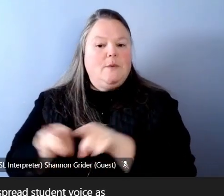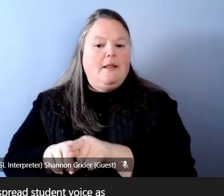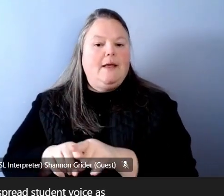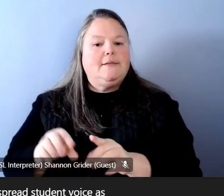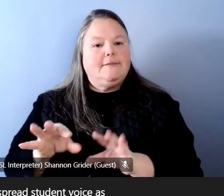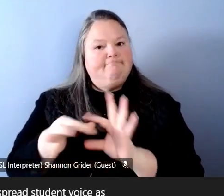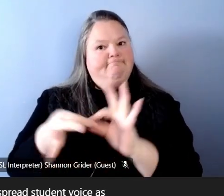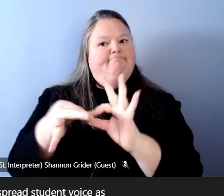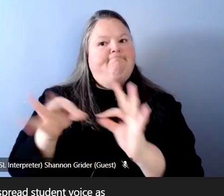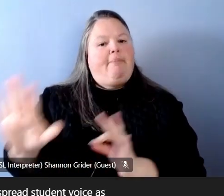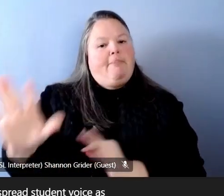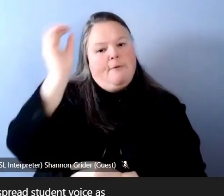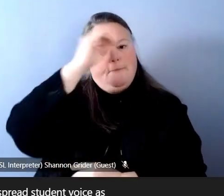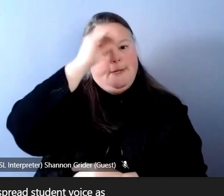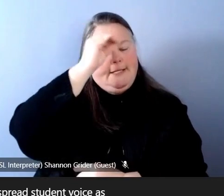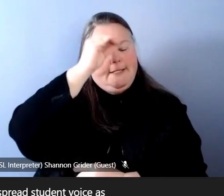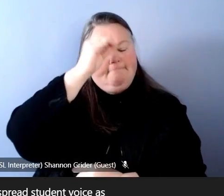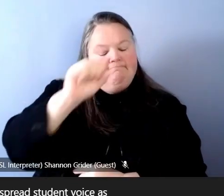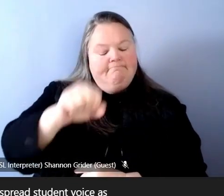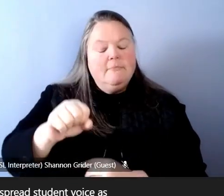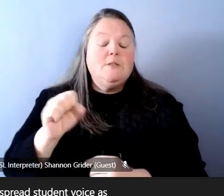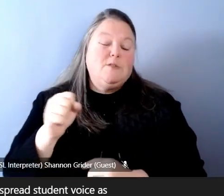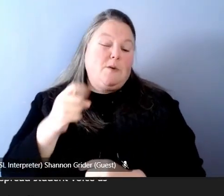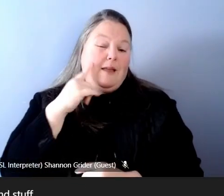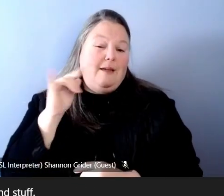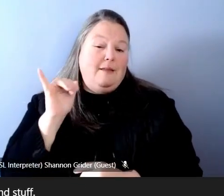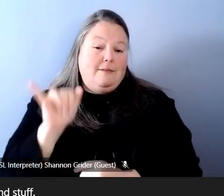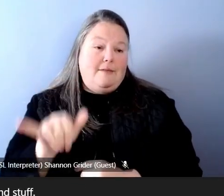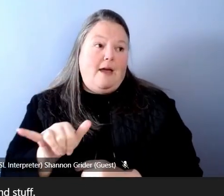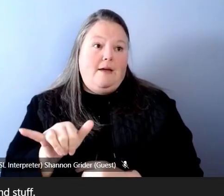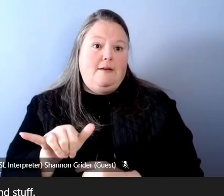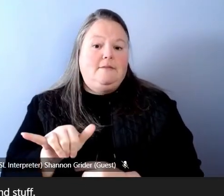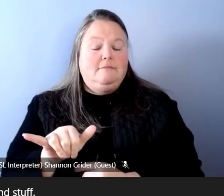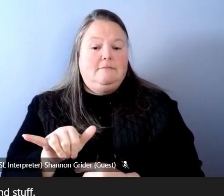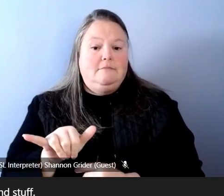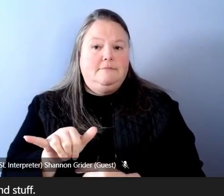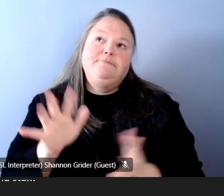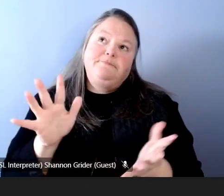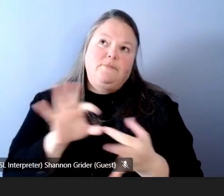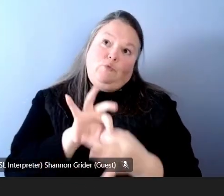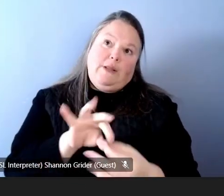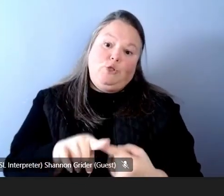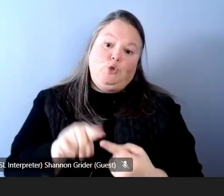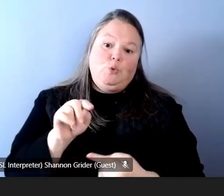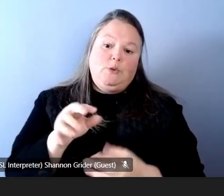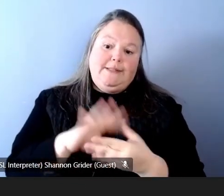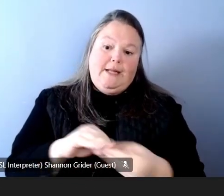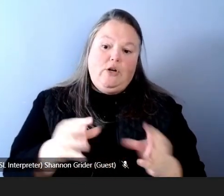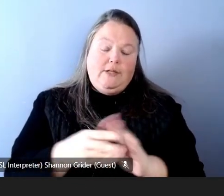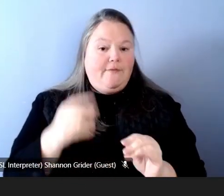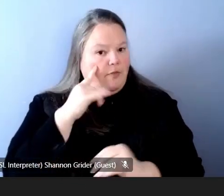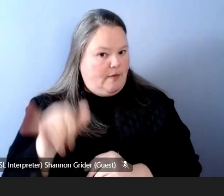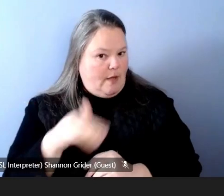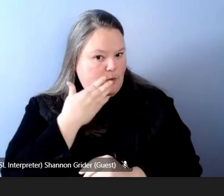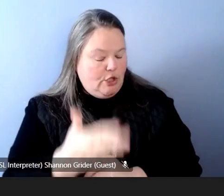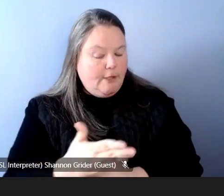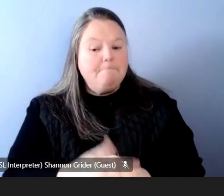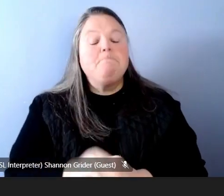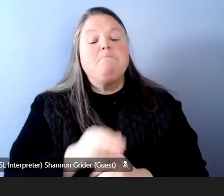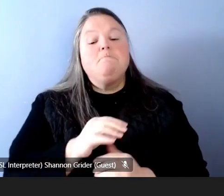opinion and stuff. So I think that in terms of narrative, that was pretty good. The